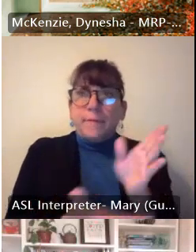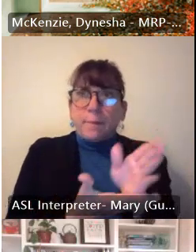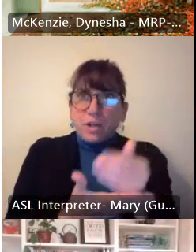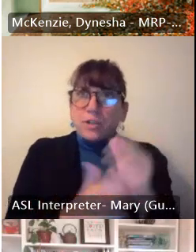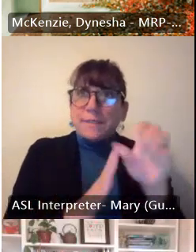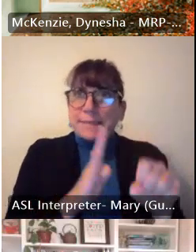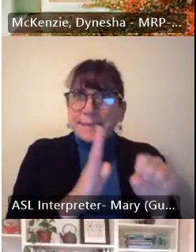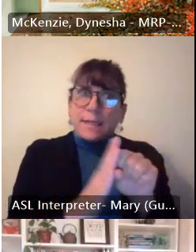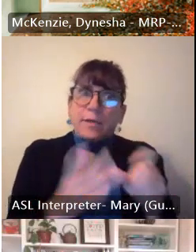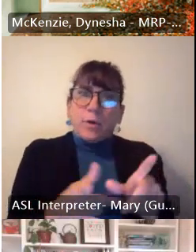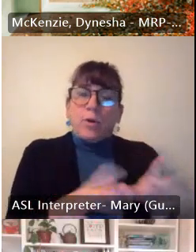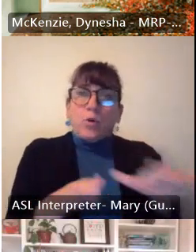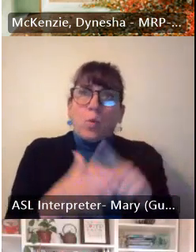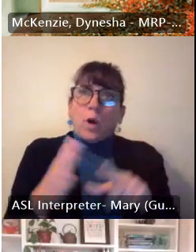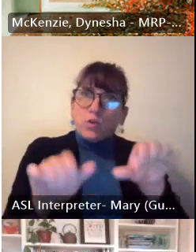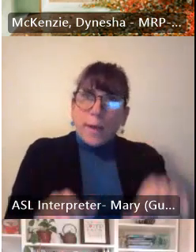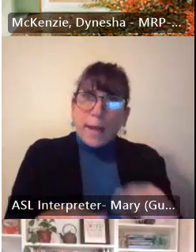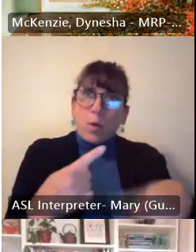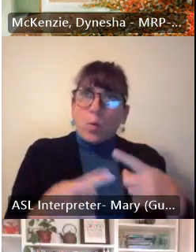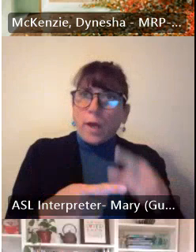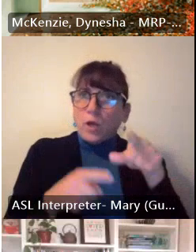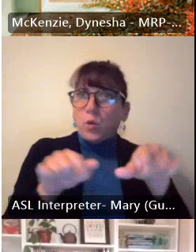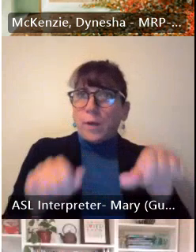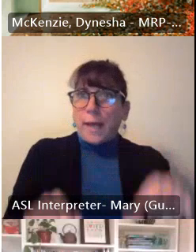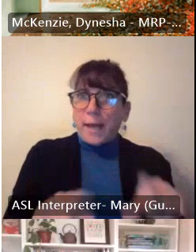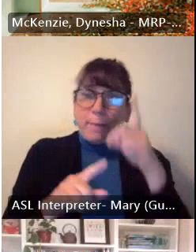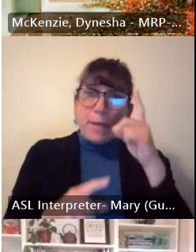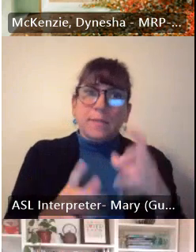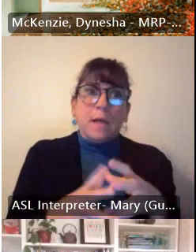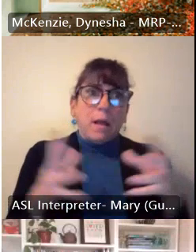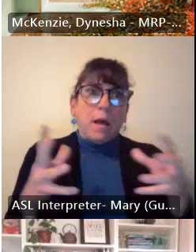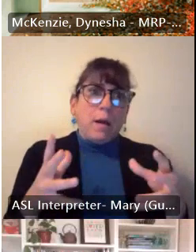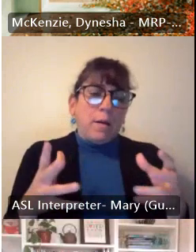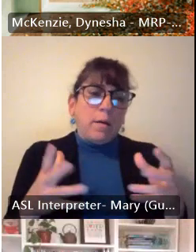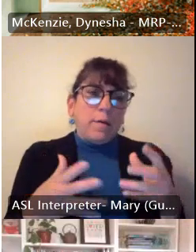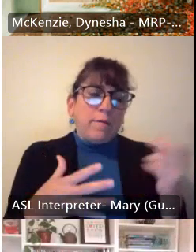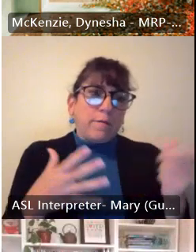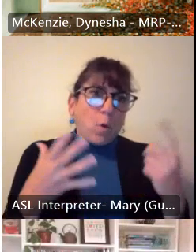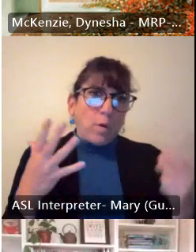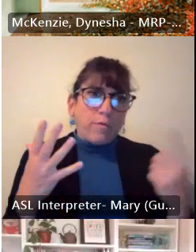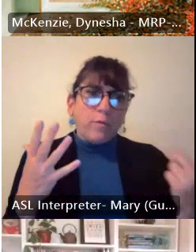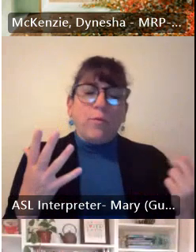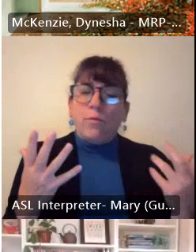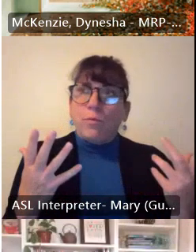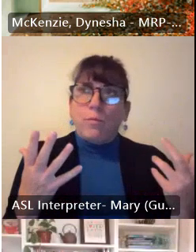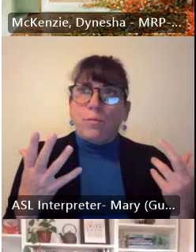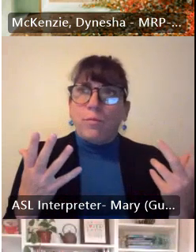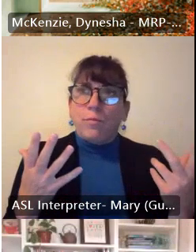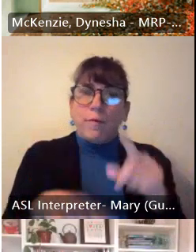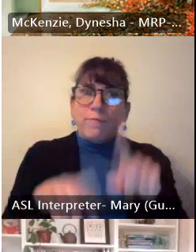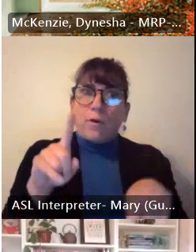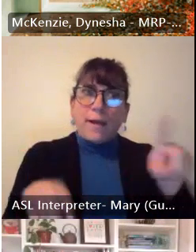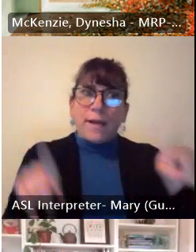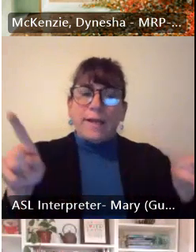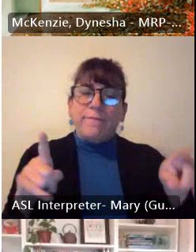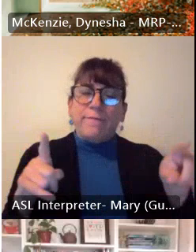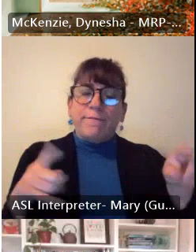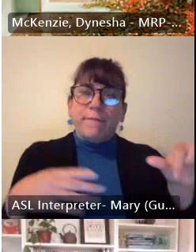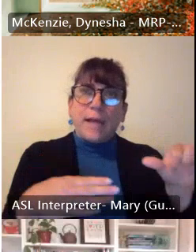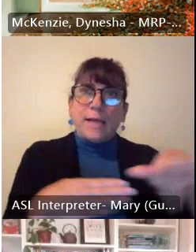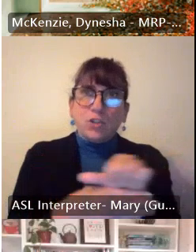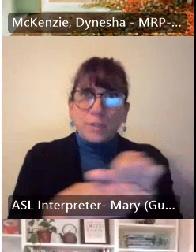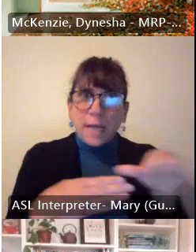can, because there will be lots of rolling through. There are a variety of exercises,